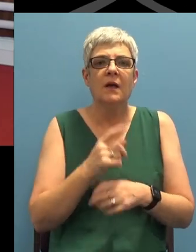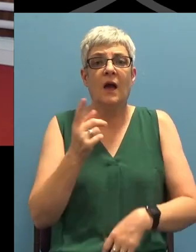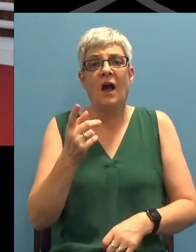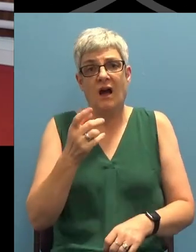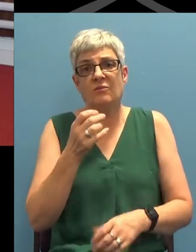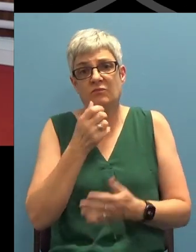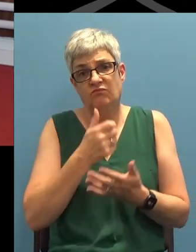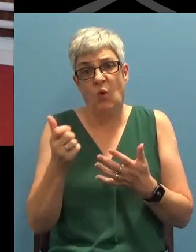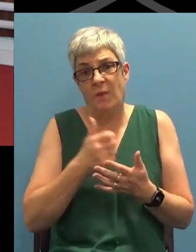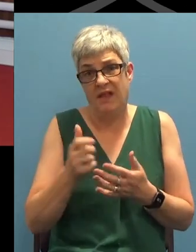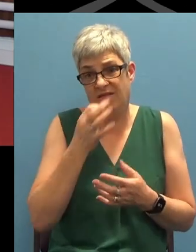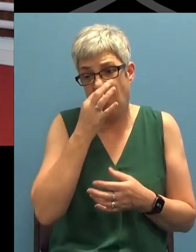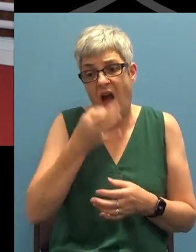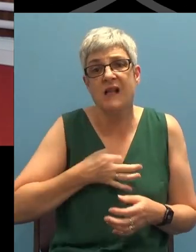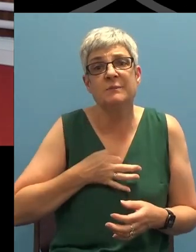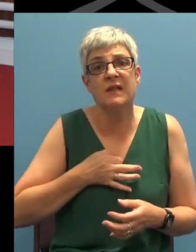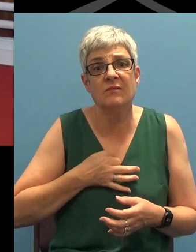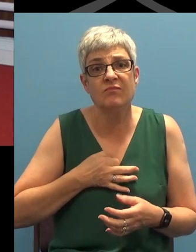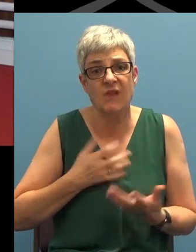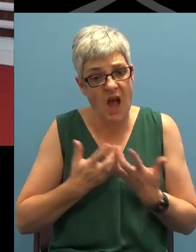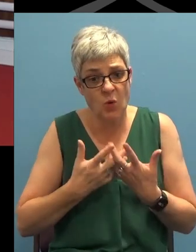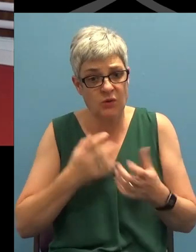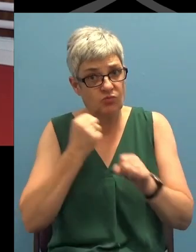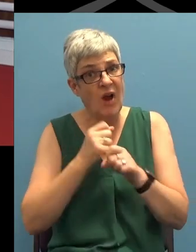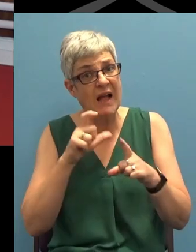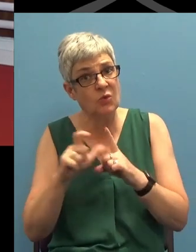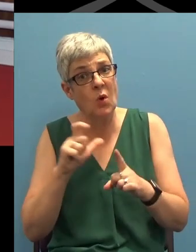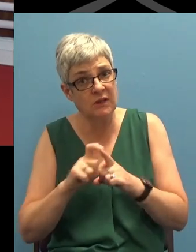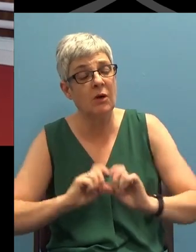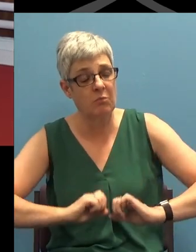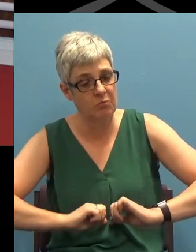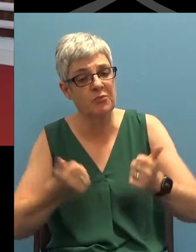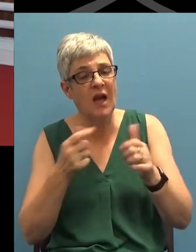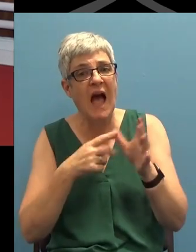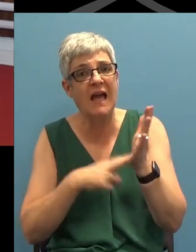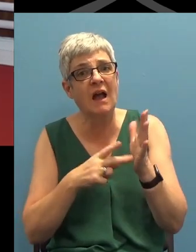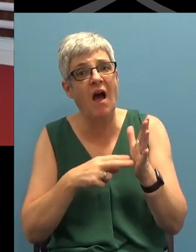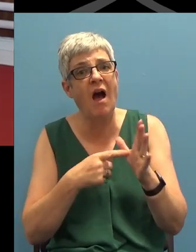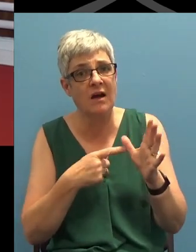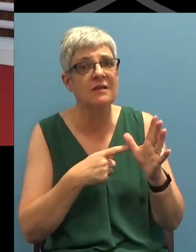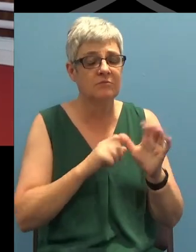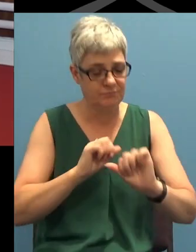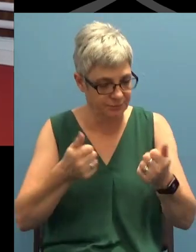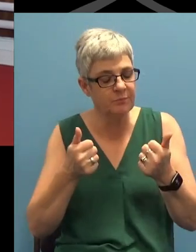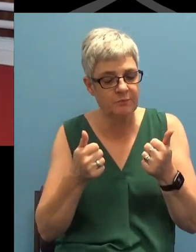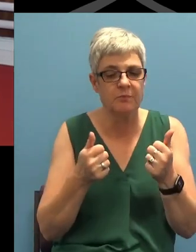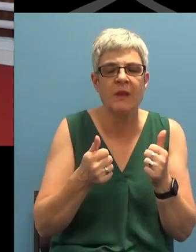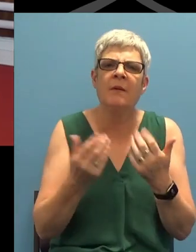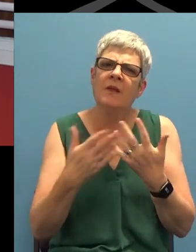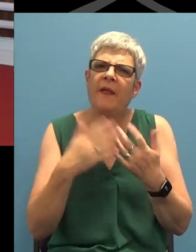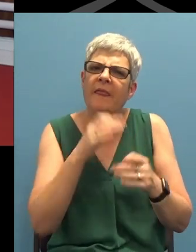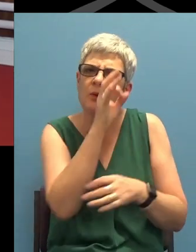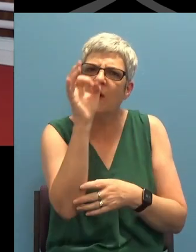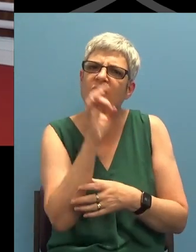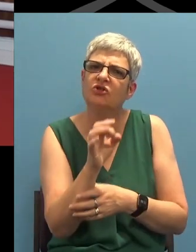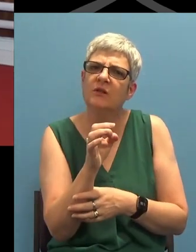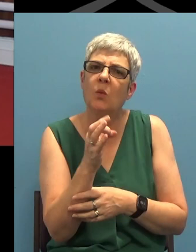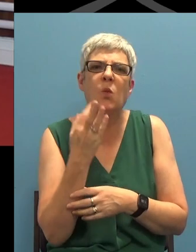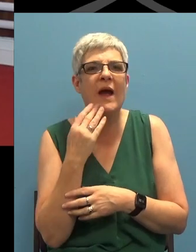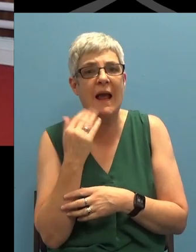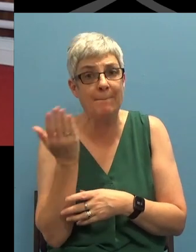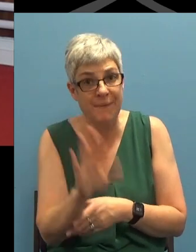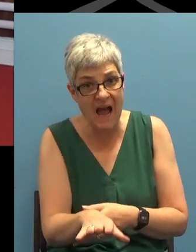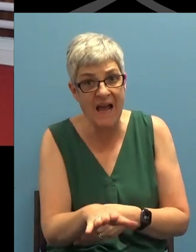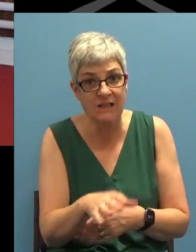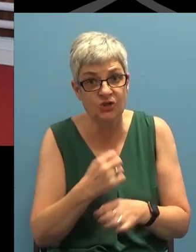granddaughter, how's wee Anna getting on? And that's nice that you're asking, and she's getting on just great. Of course, the other question is, when do you think we'll be